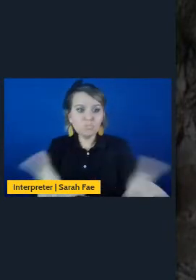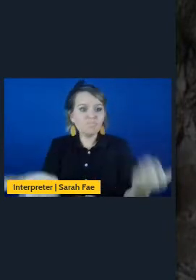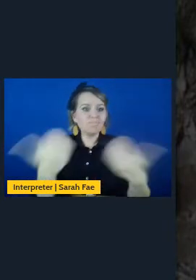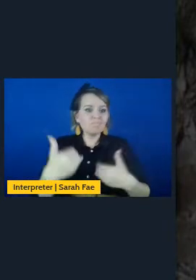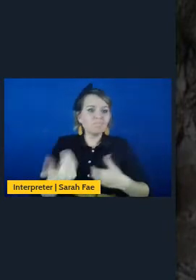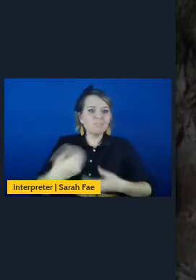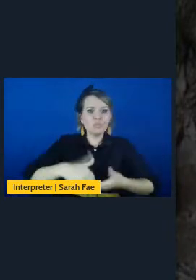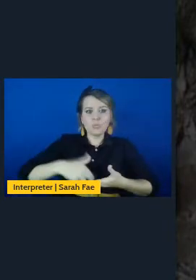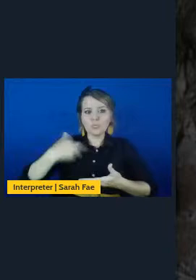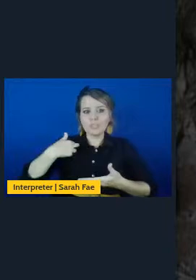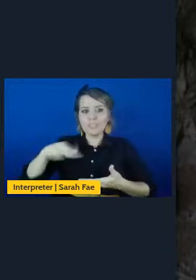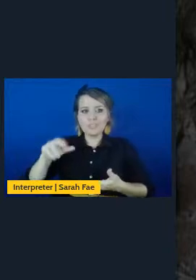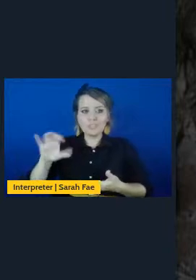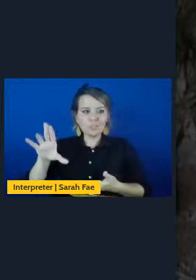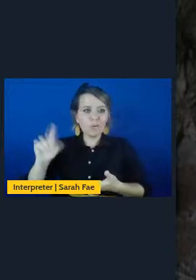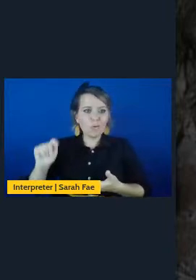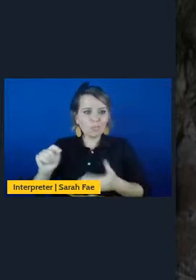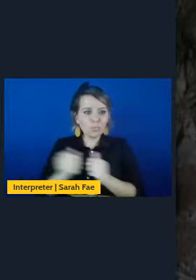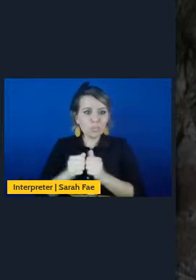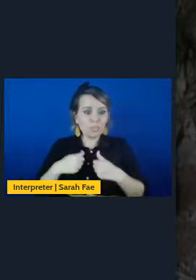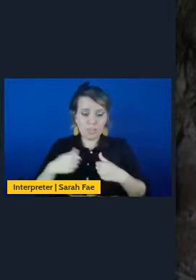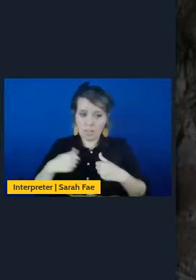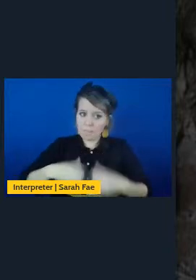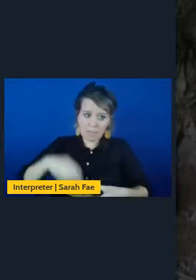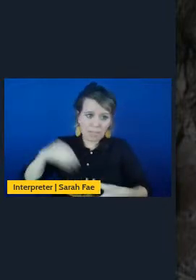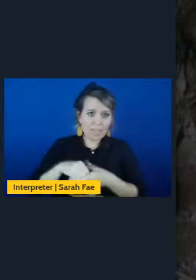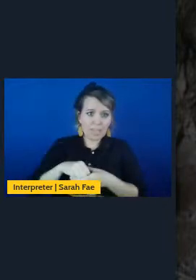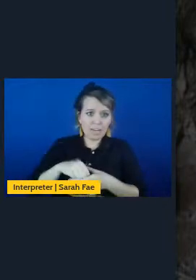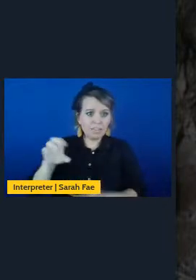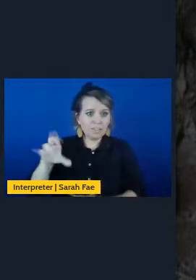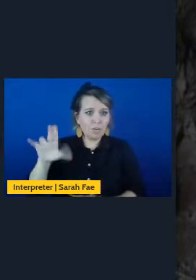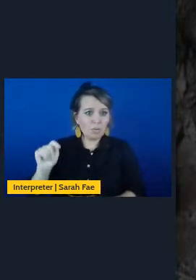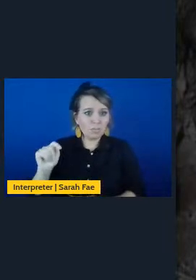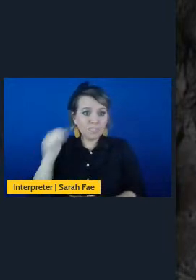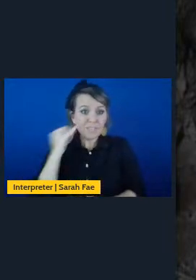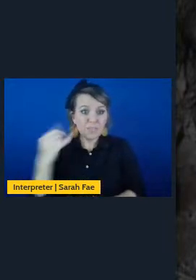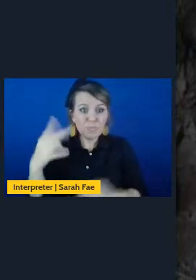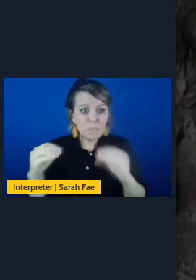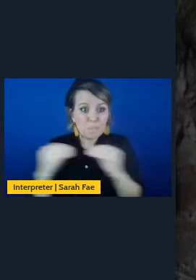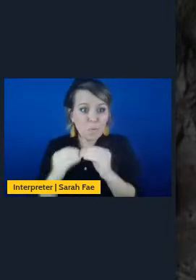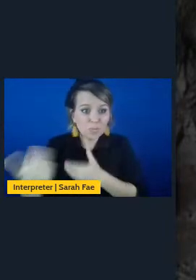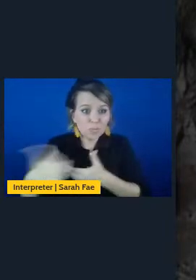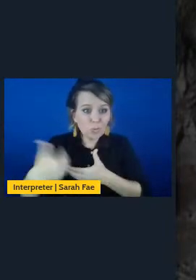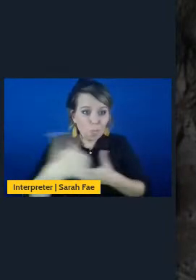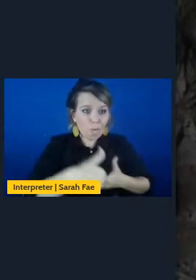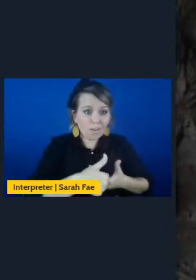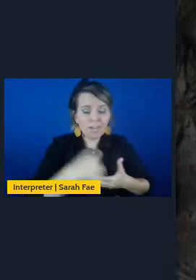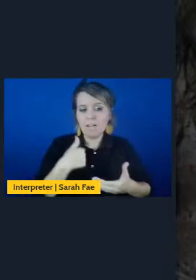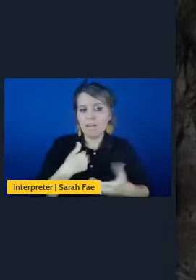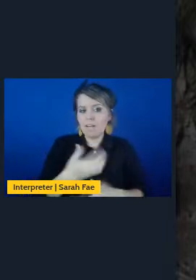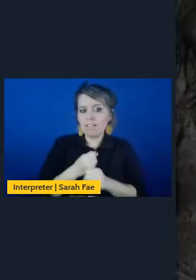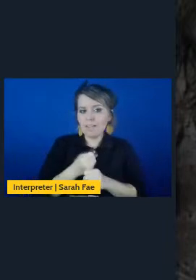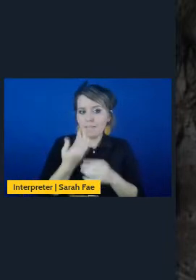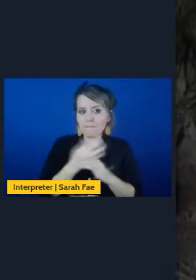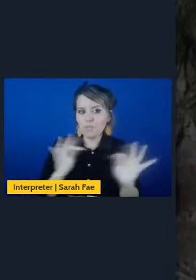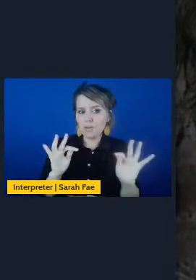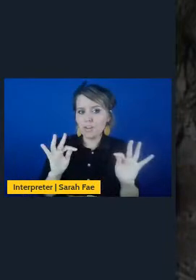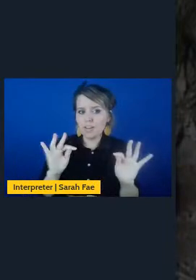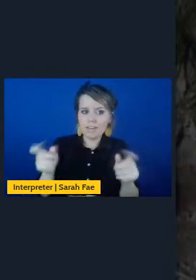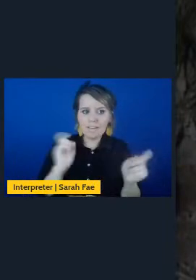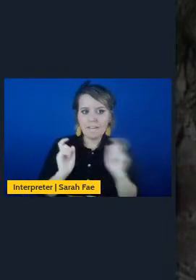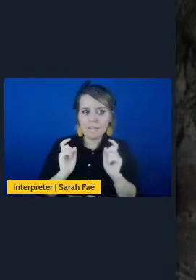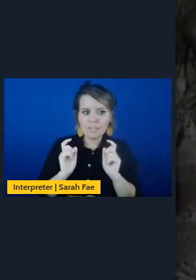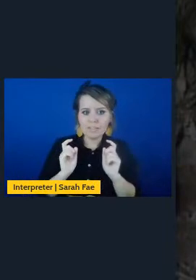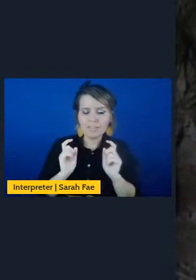cult with me, because I'm in the cult. And if 3 more of you do, I'll get a free toaster. Let me explain how I changed my